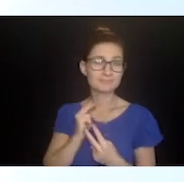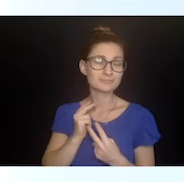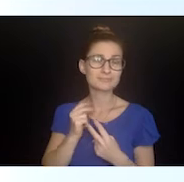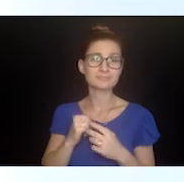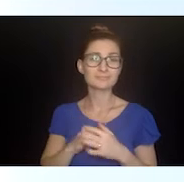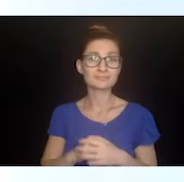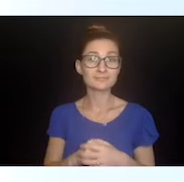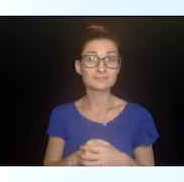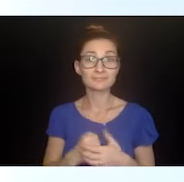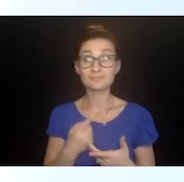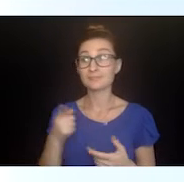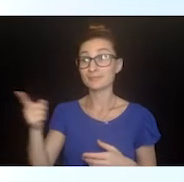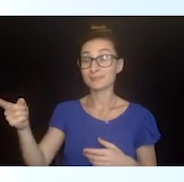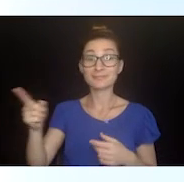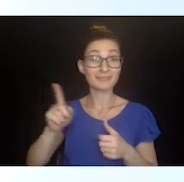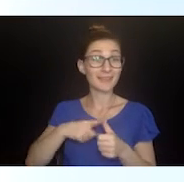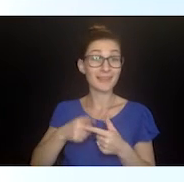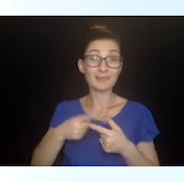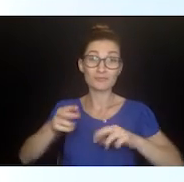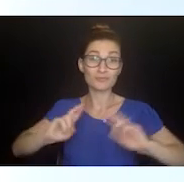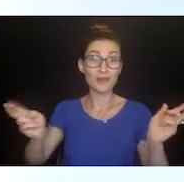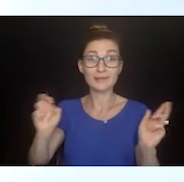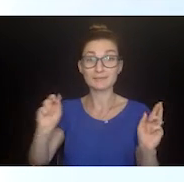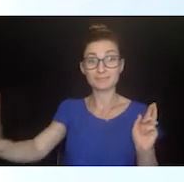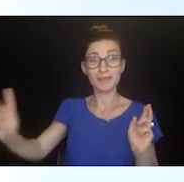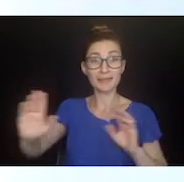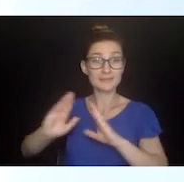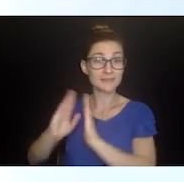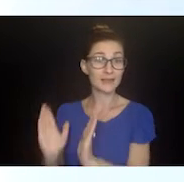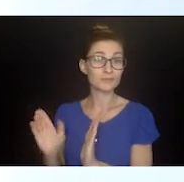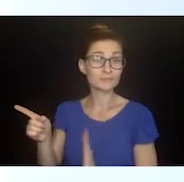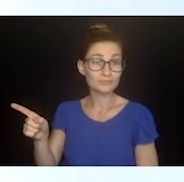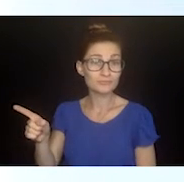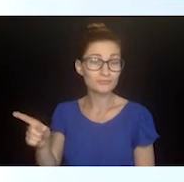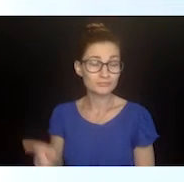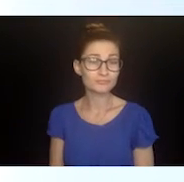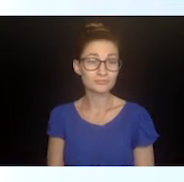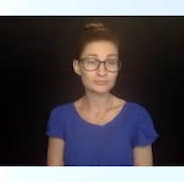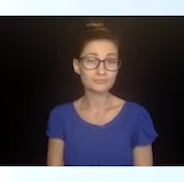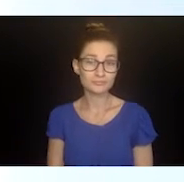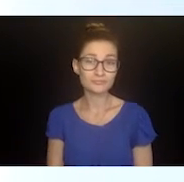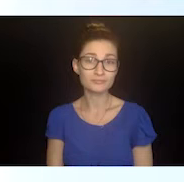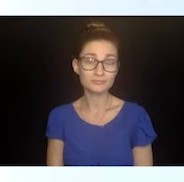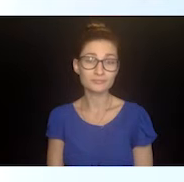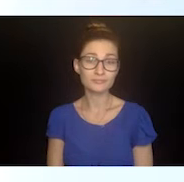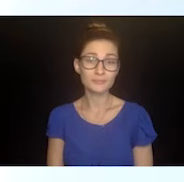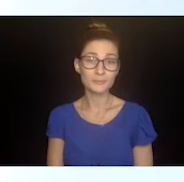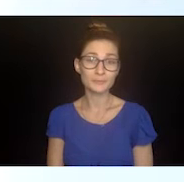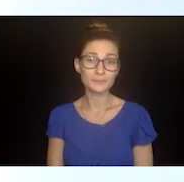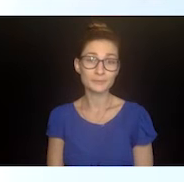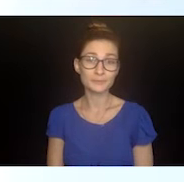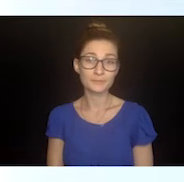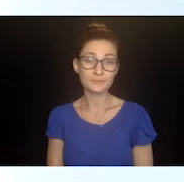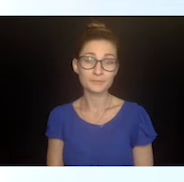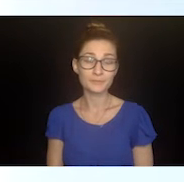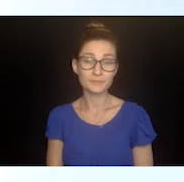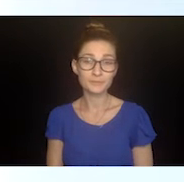And then he's ready to go back to his flatmates and his support team.